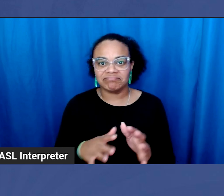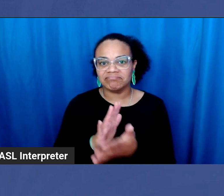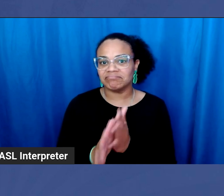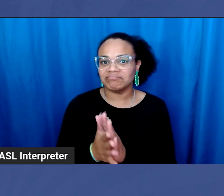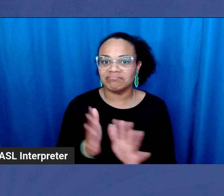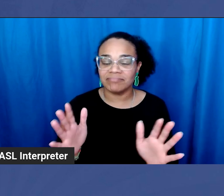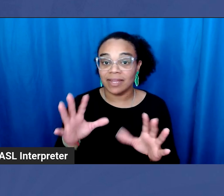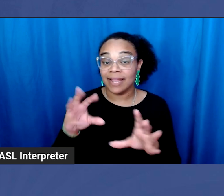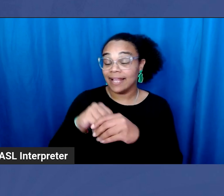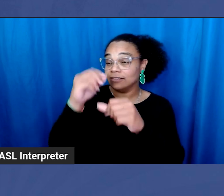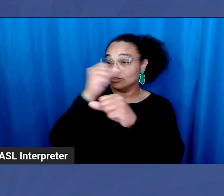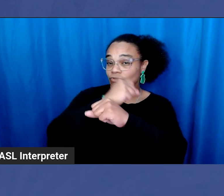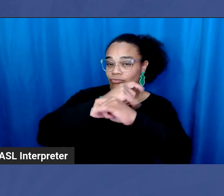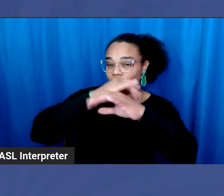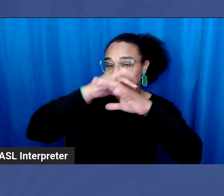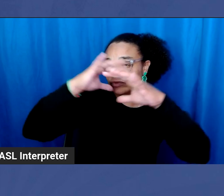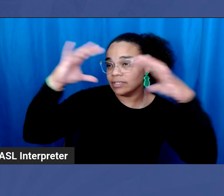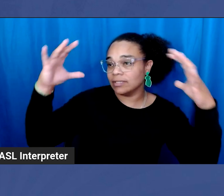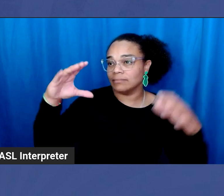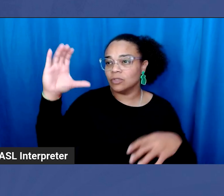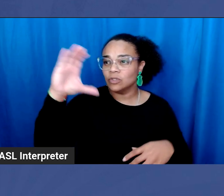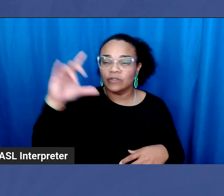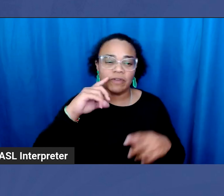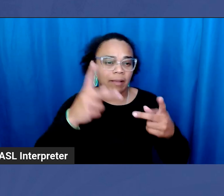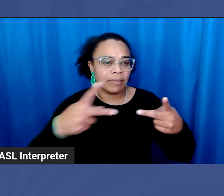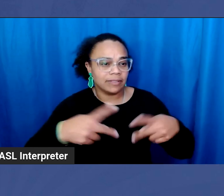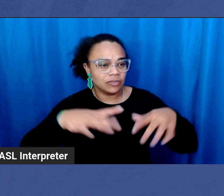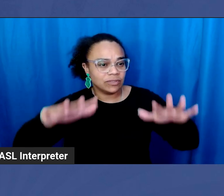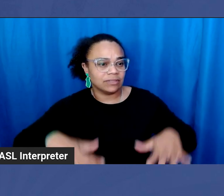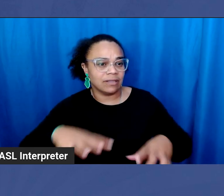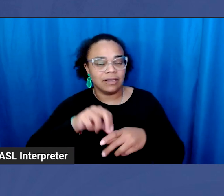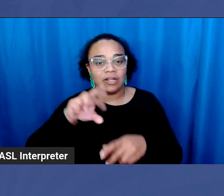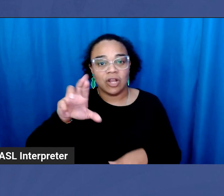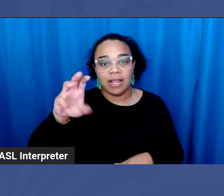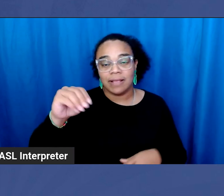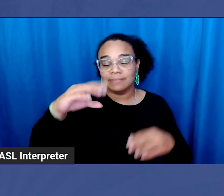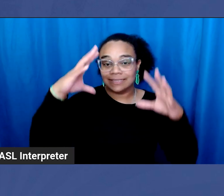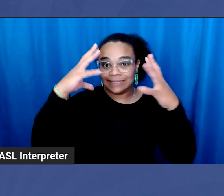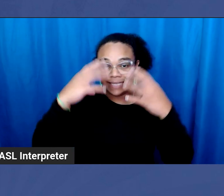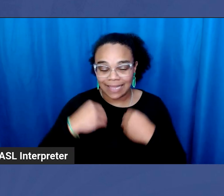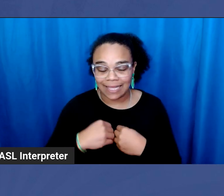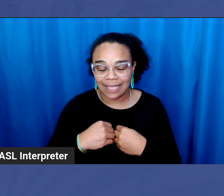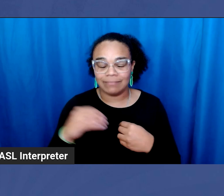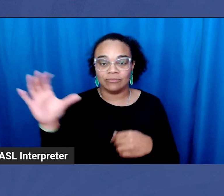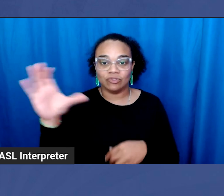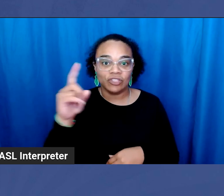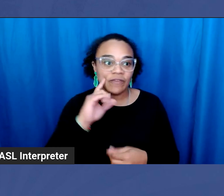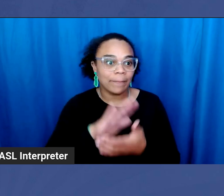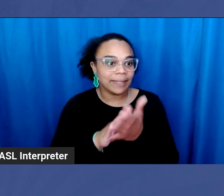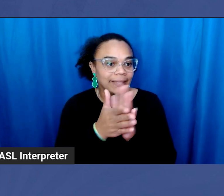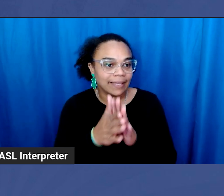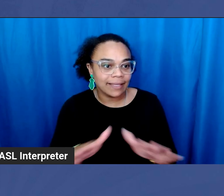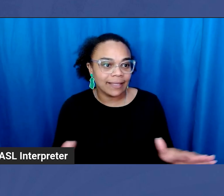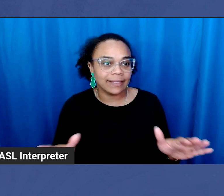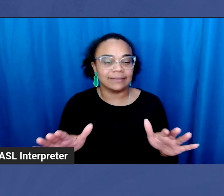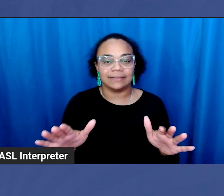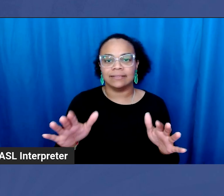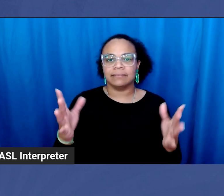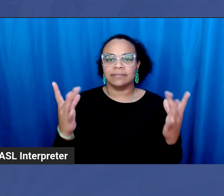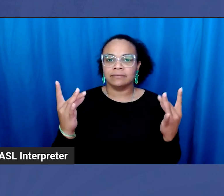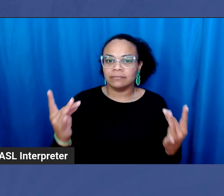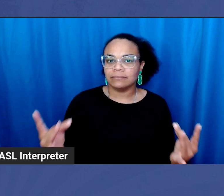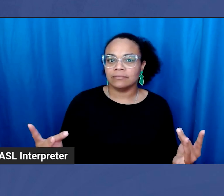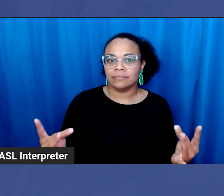the dreamscape, searching for a place to settle into REM sleep, searching for that peace, the theta